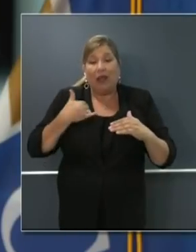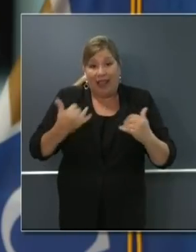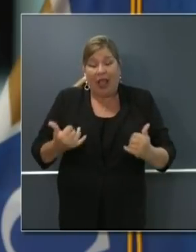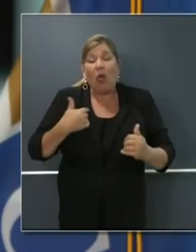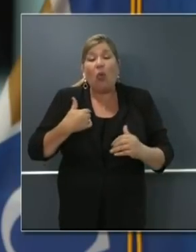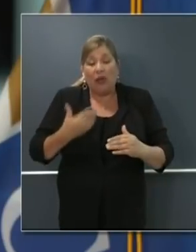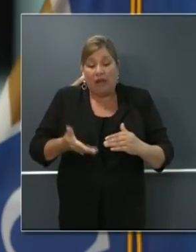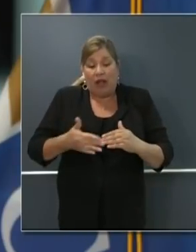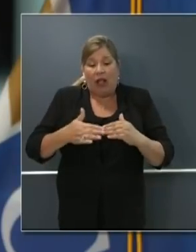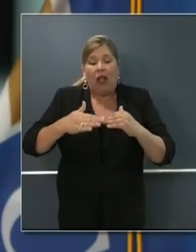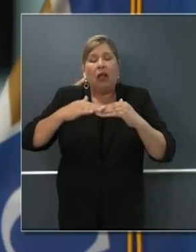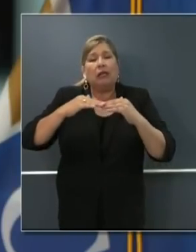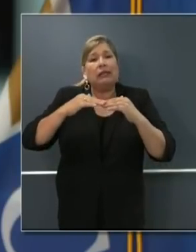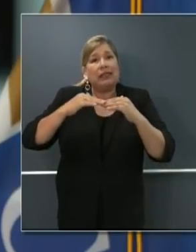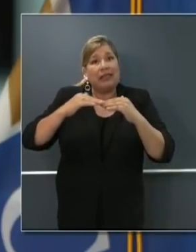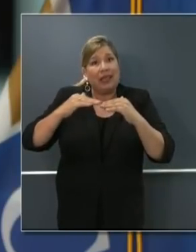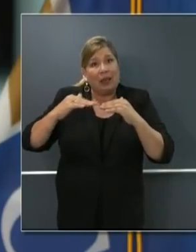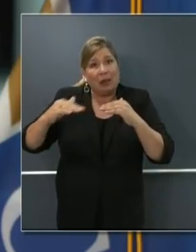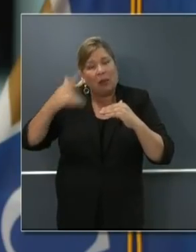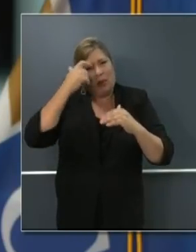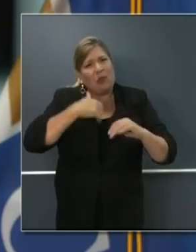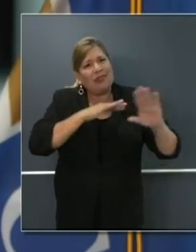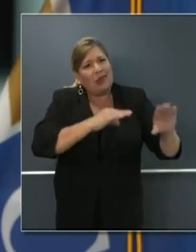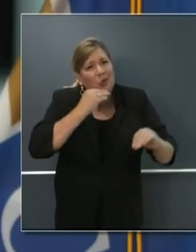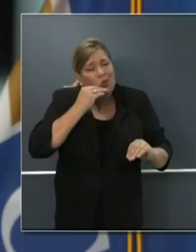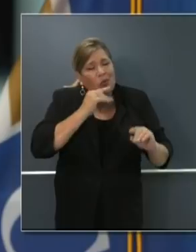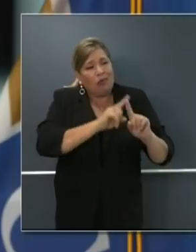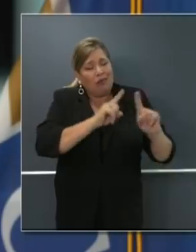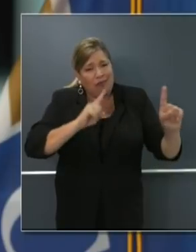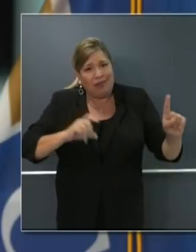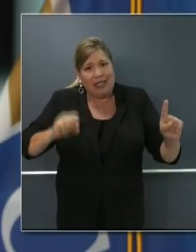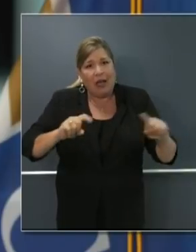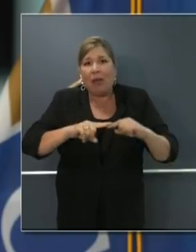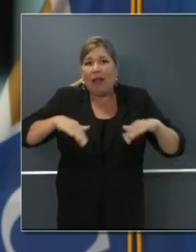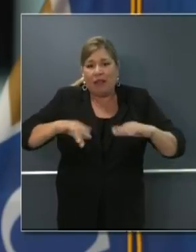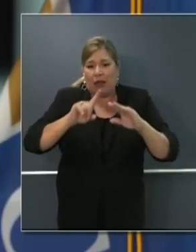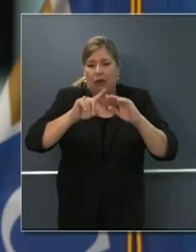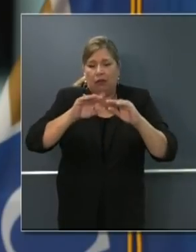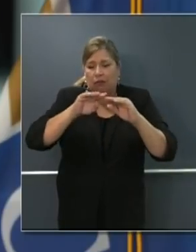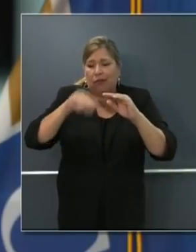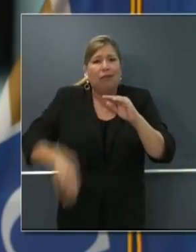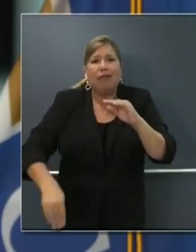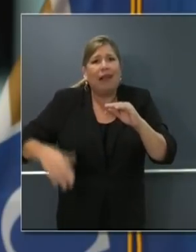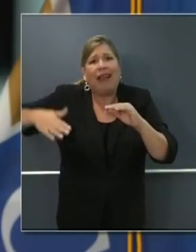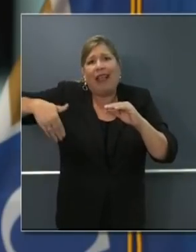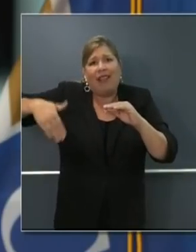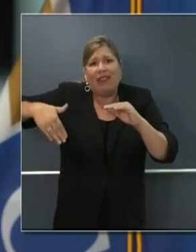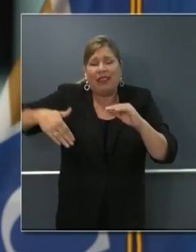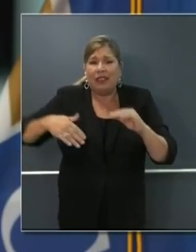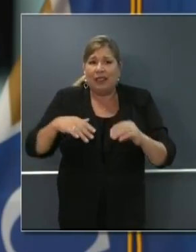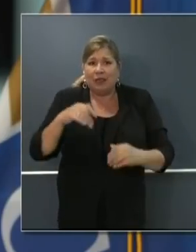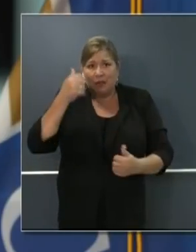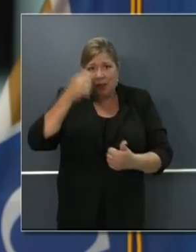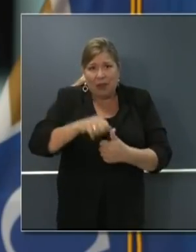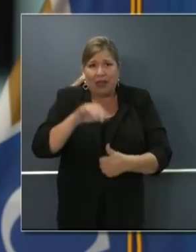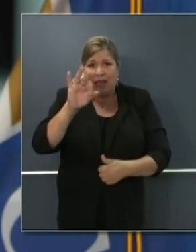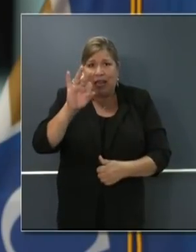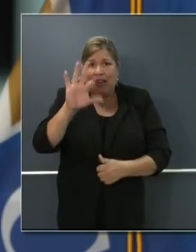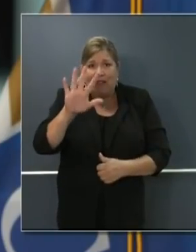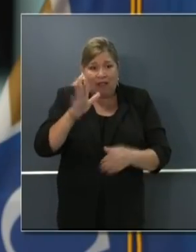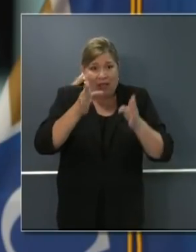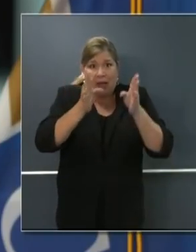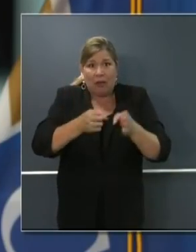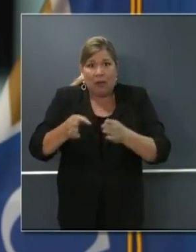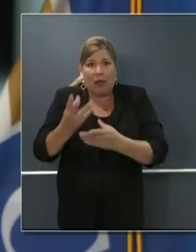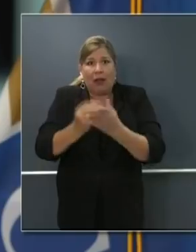that curve. It's stable. But 95 souls were lost in the last 24 hours. I hope that's a point of reminder and